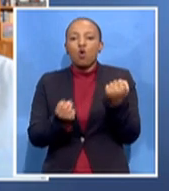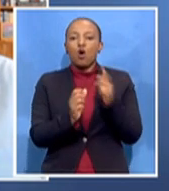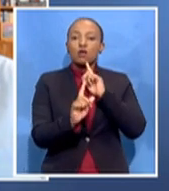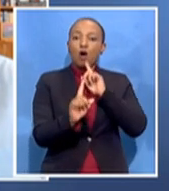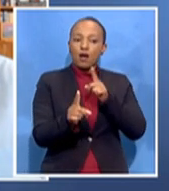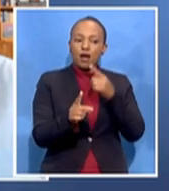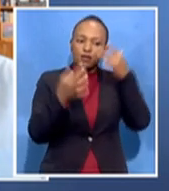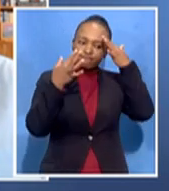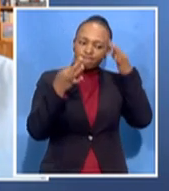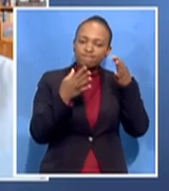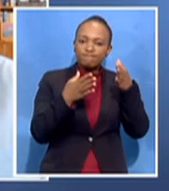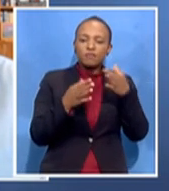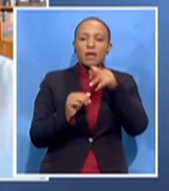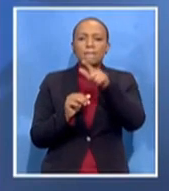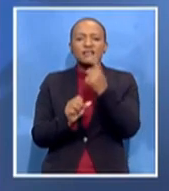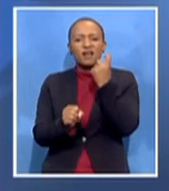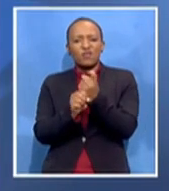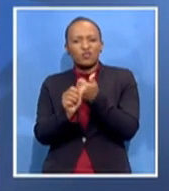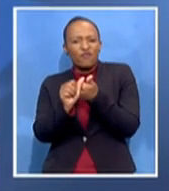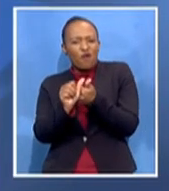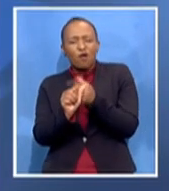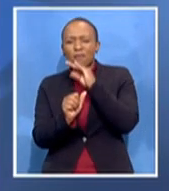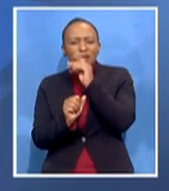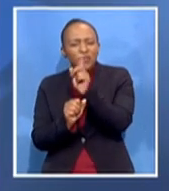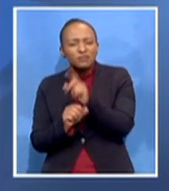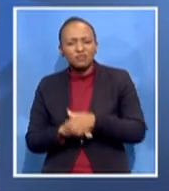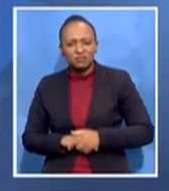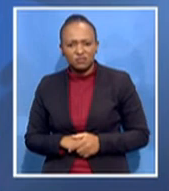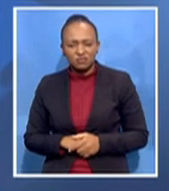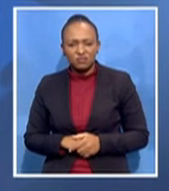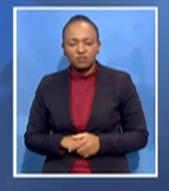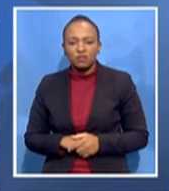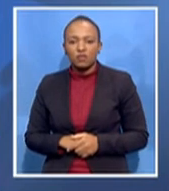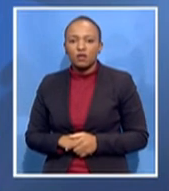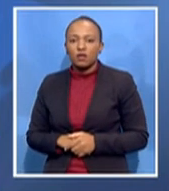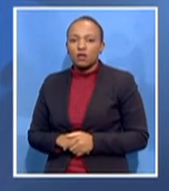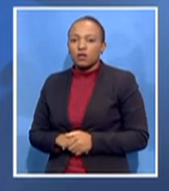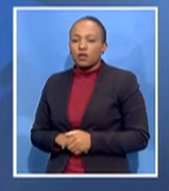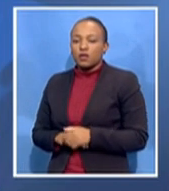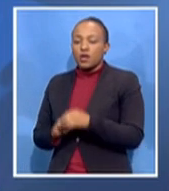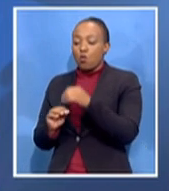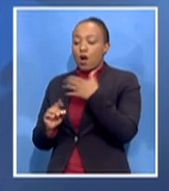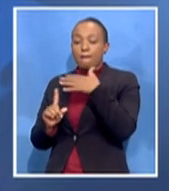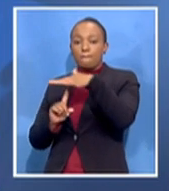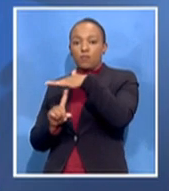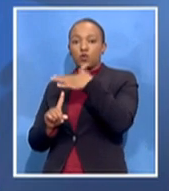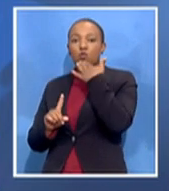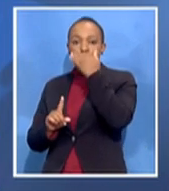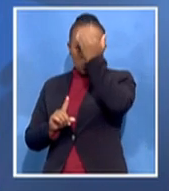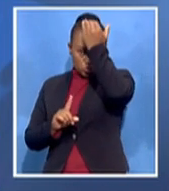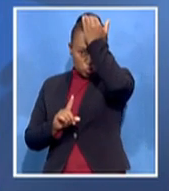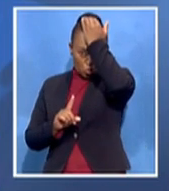The position that Jacob Zuma finds himself in at the moment is that he can either be